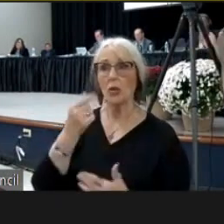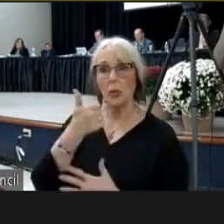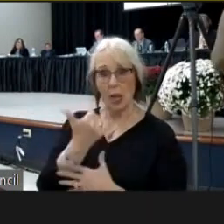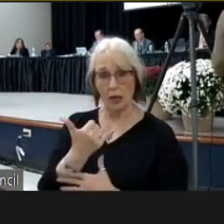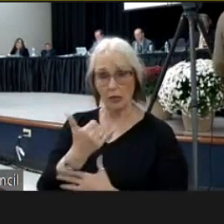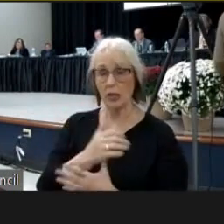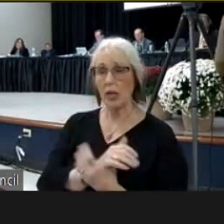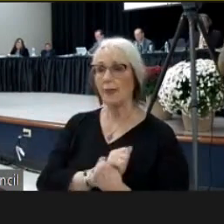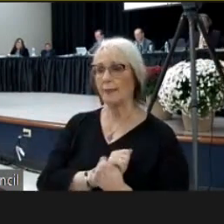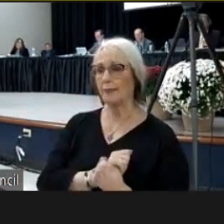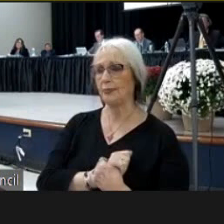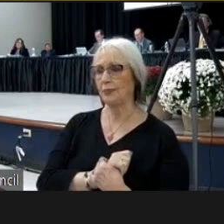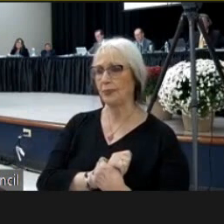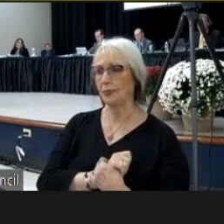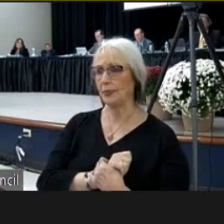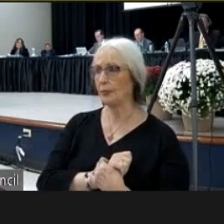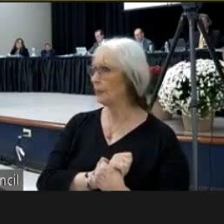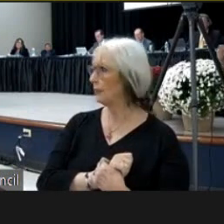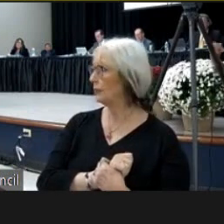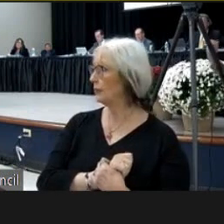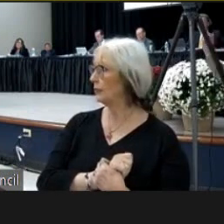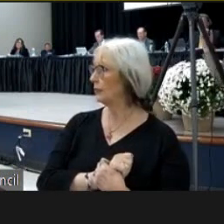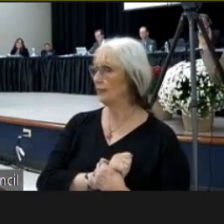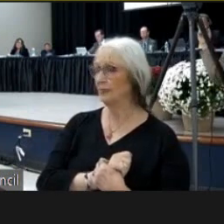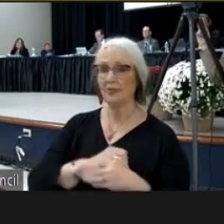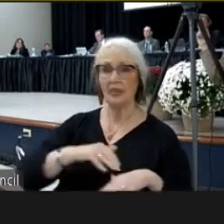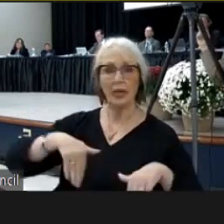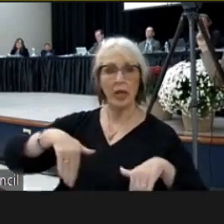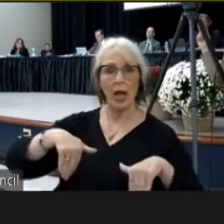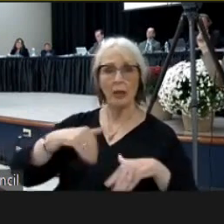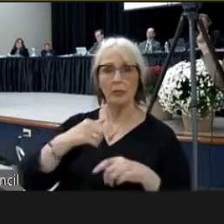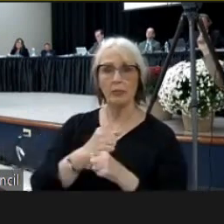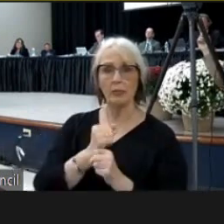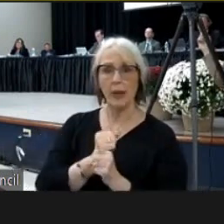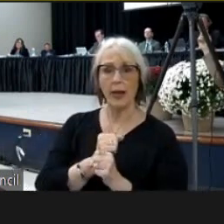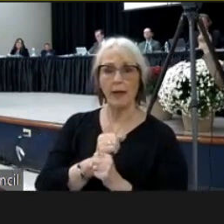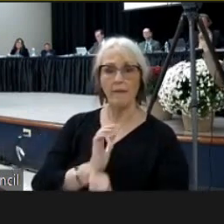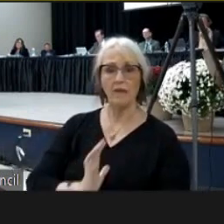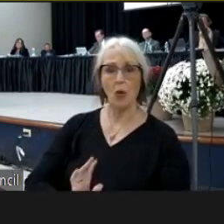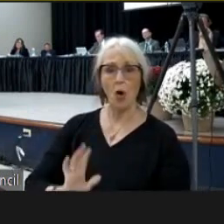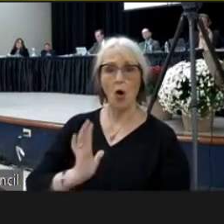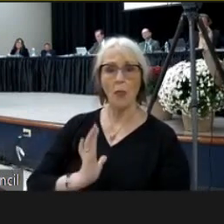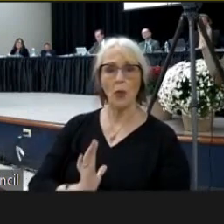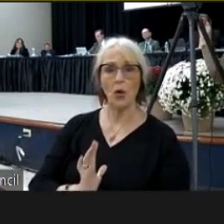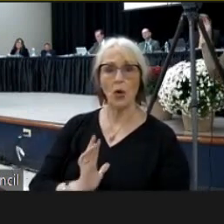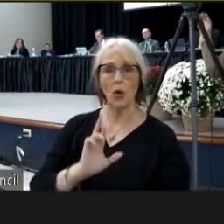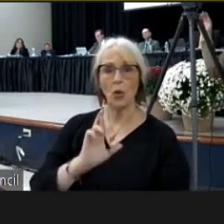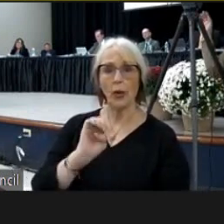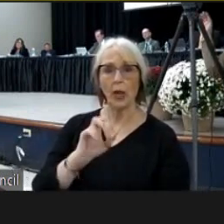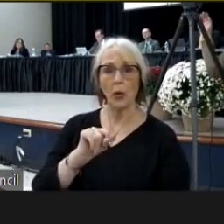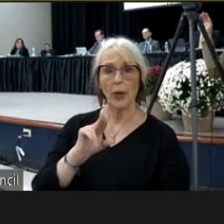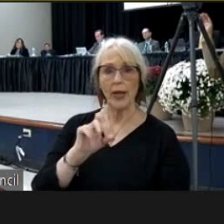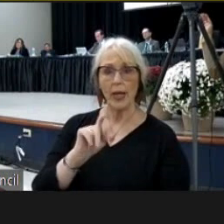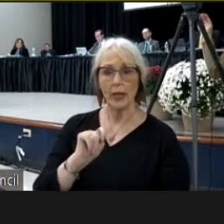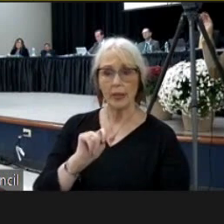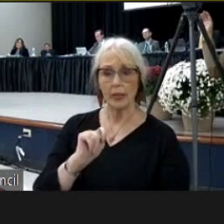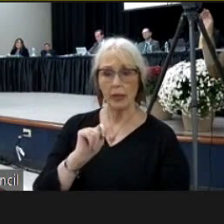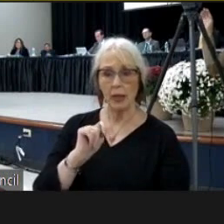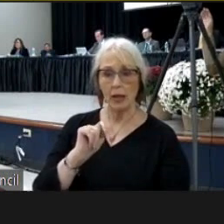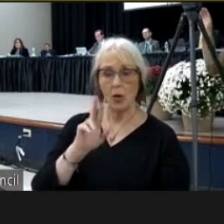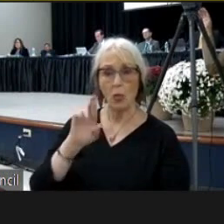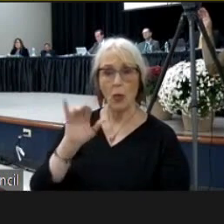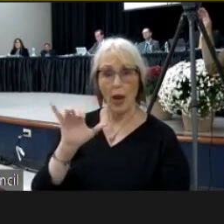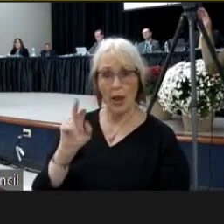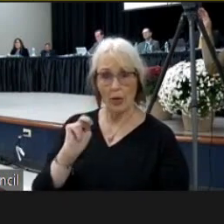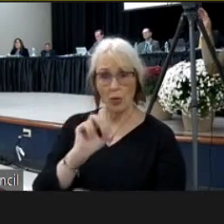we've I hadn't made a formal request for Ryan or Bree to work on property